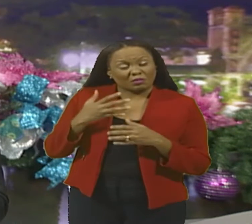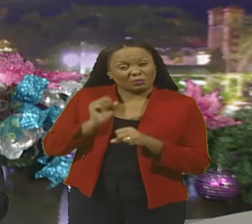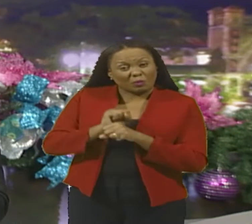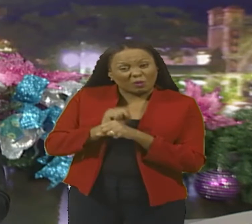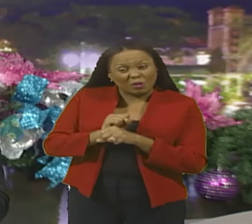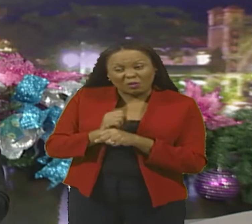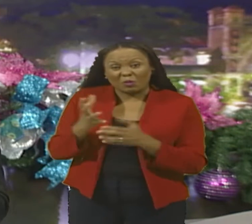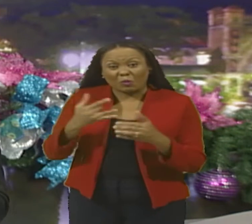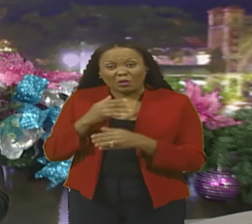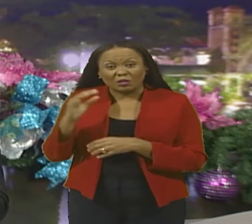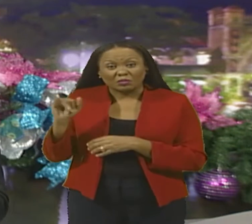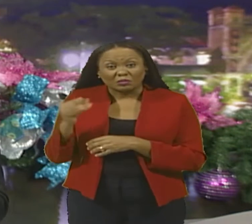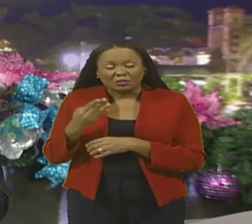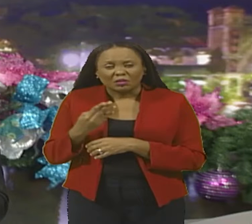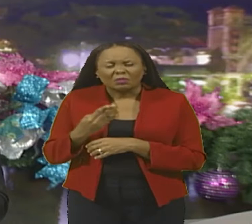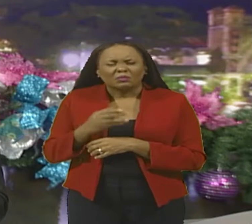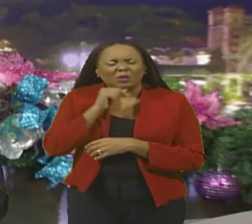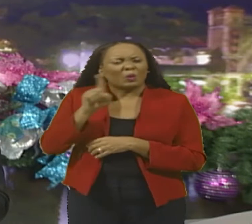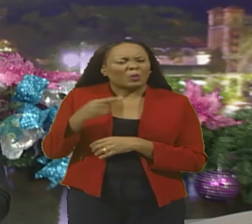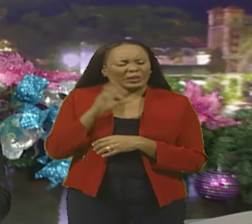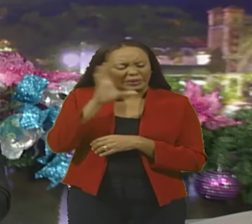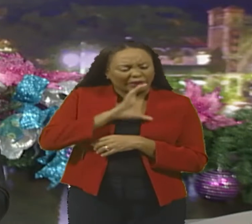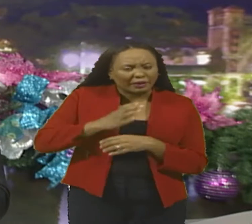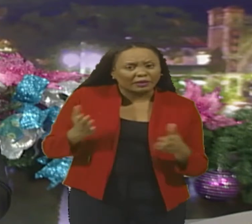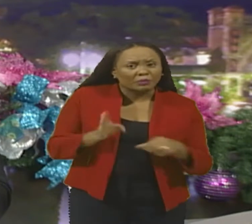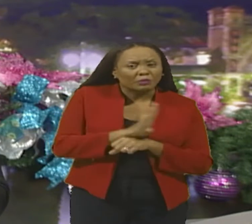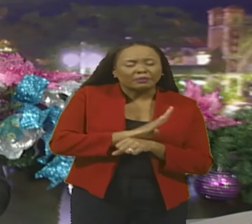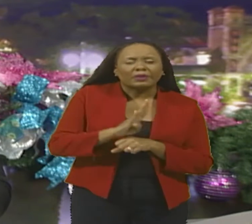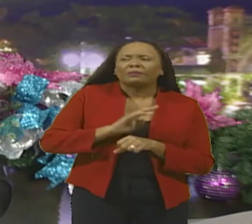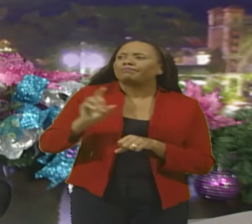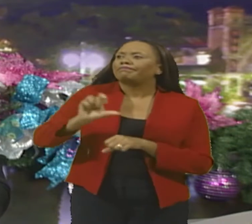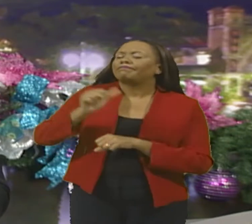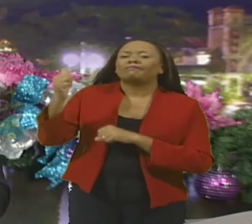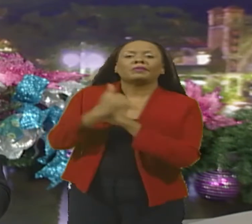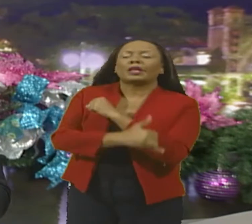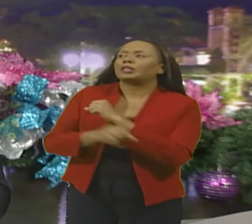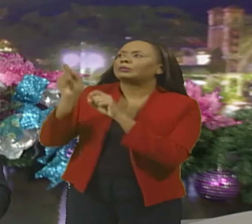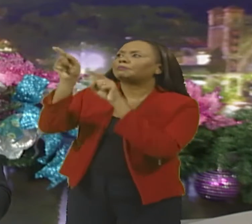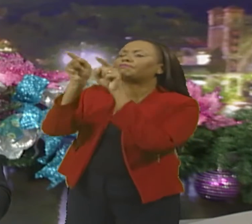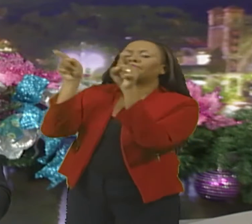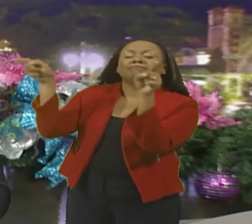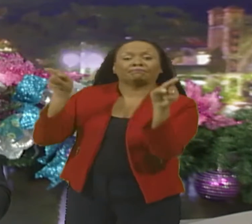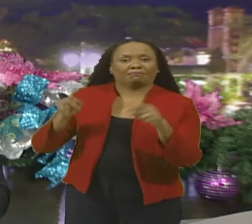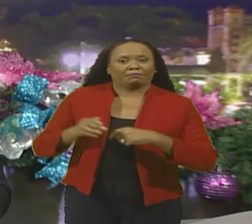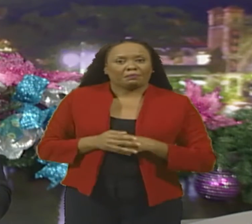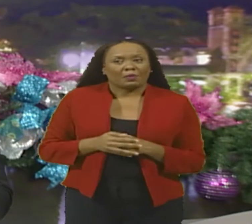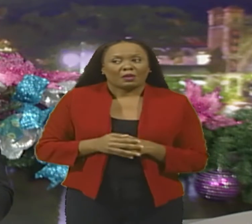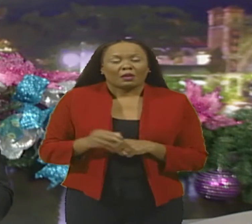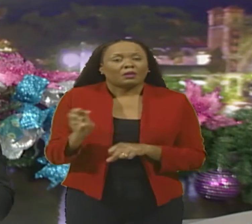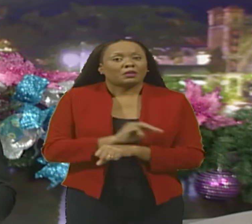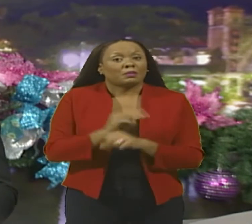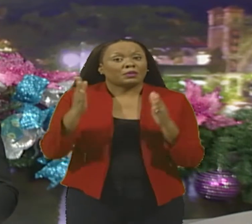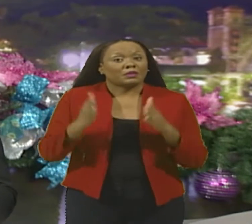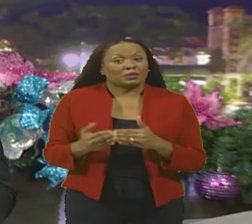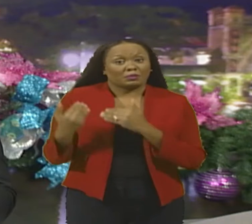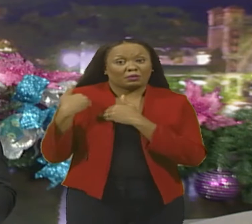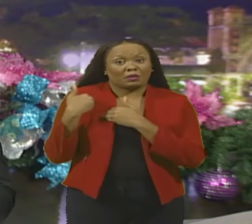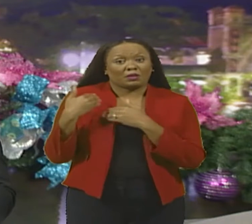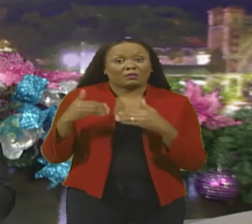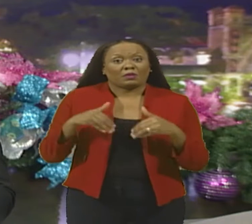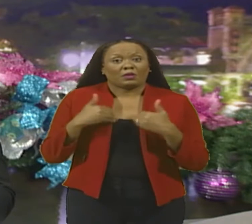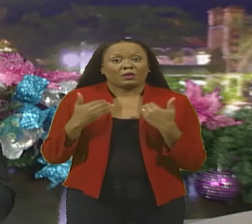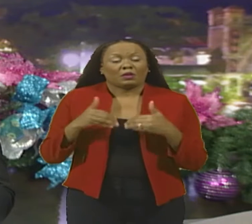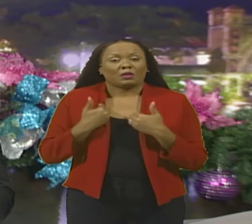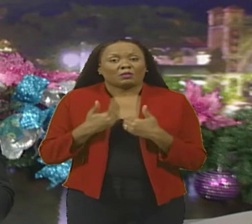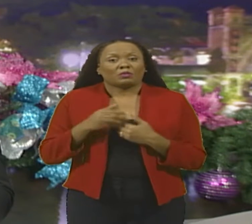country's borders for employment opportunities. This from the Minister of Youth and Community Empowerment, Adrian Ford, as he addressed